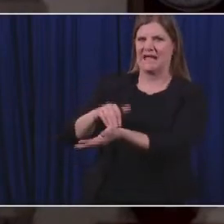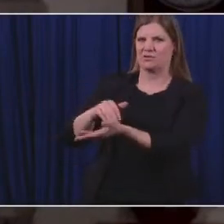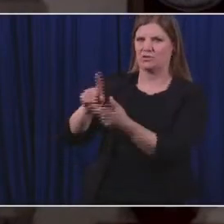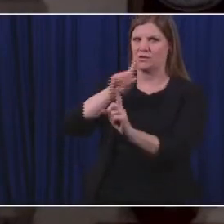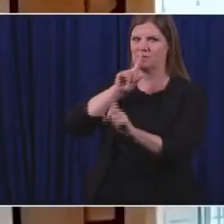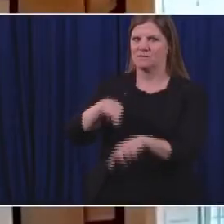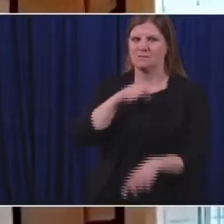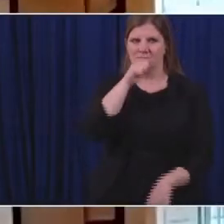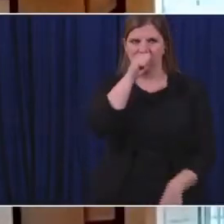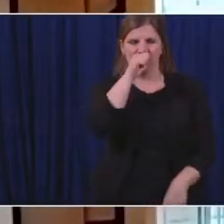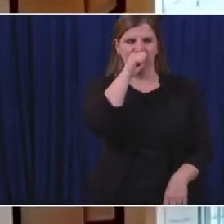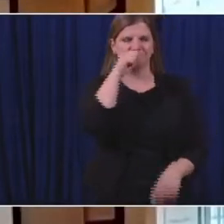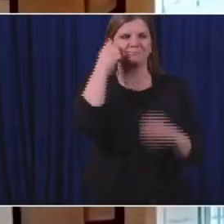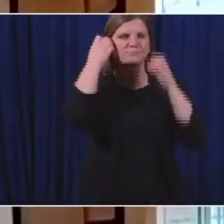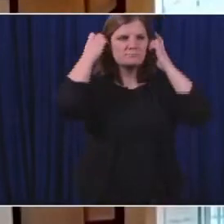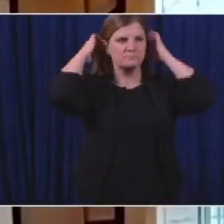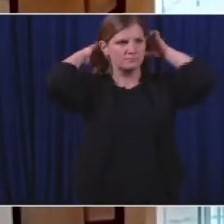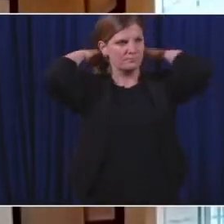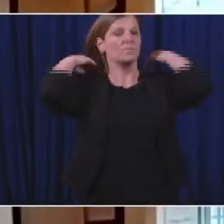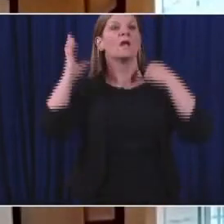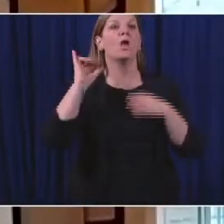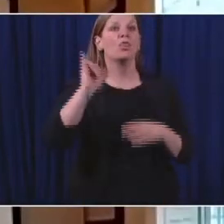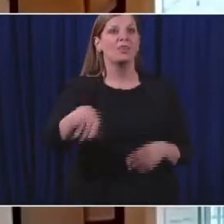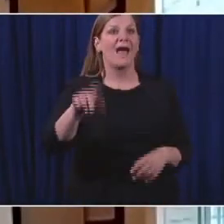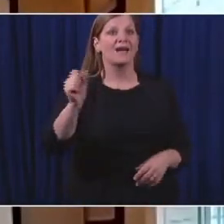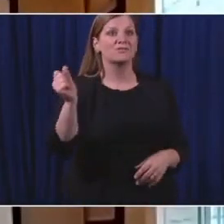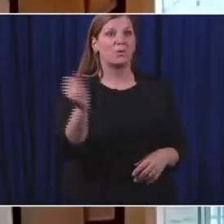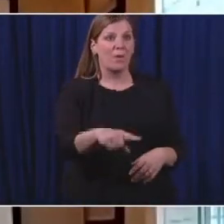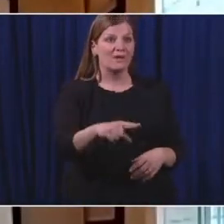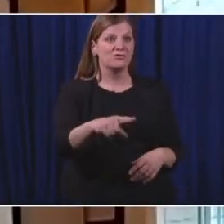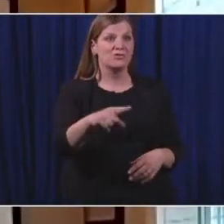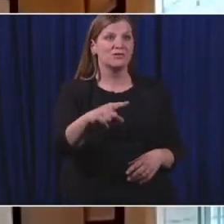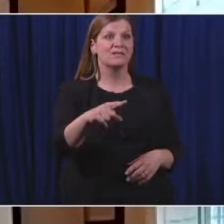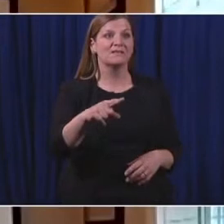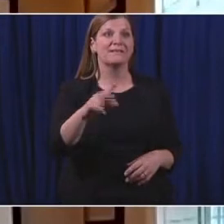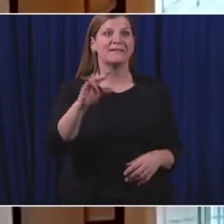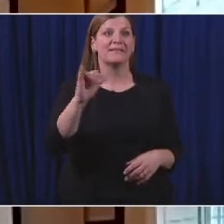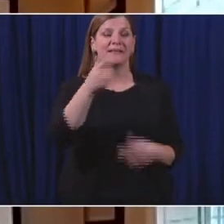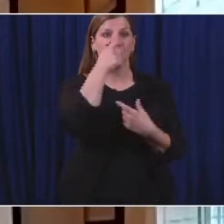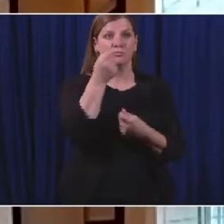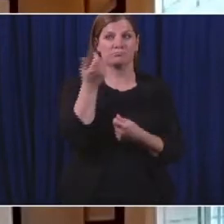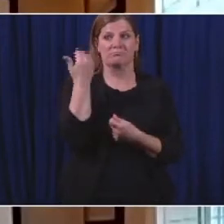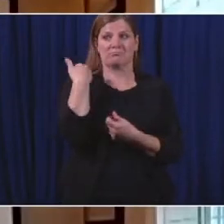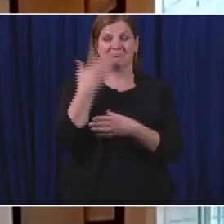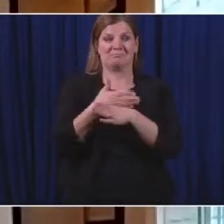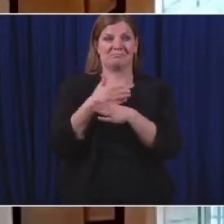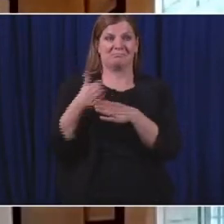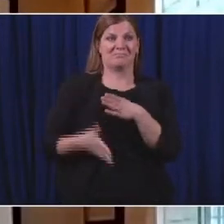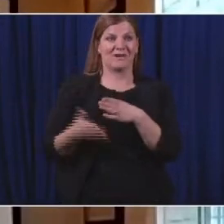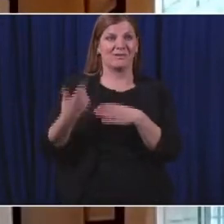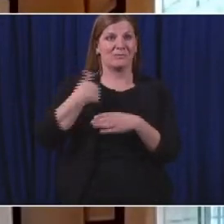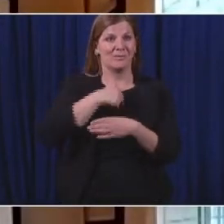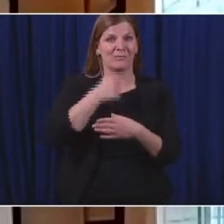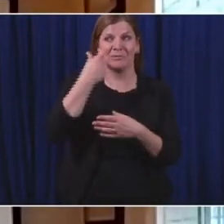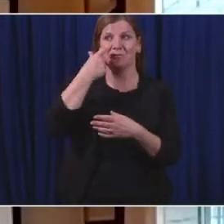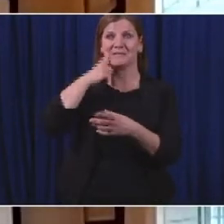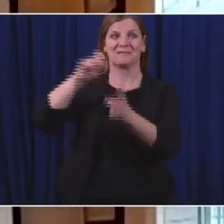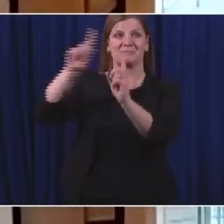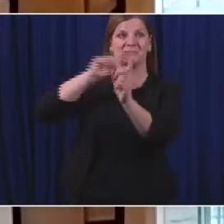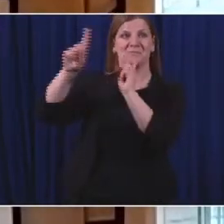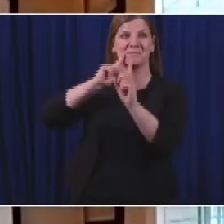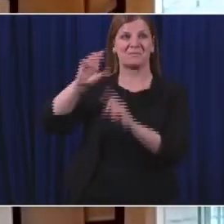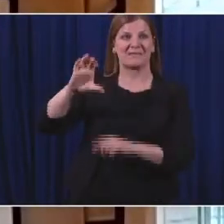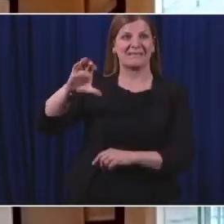It's a question that, interestingly, the group of physicians I was with over the weekend who were communicating with the CDC